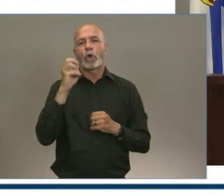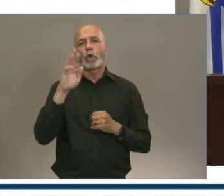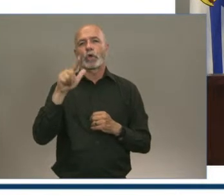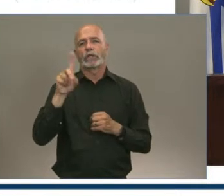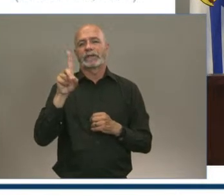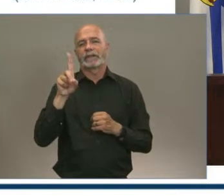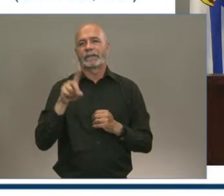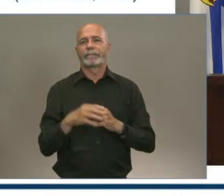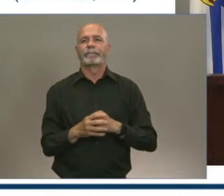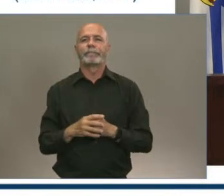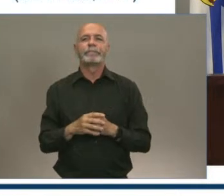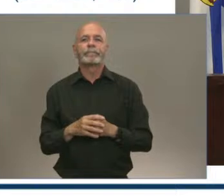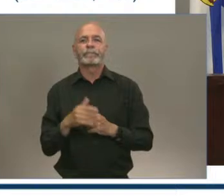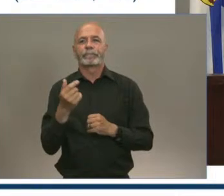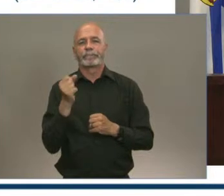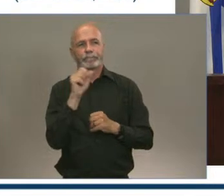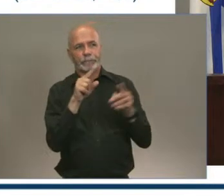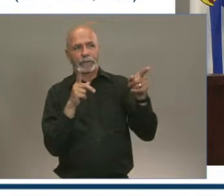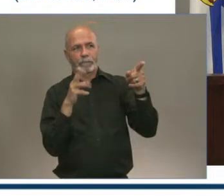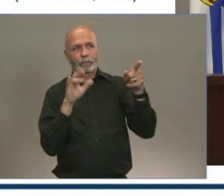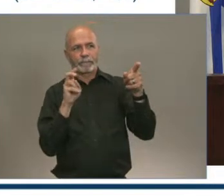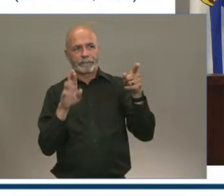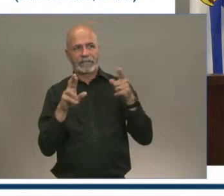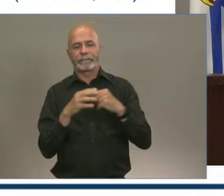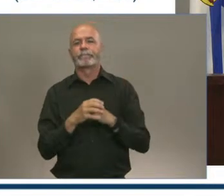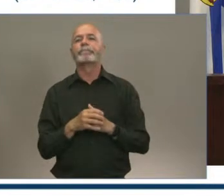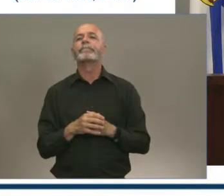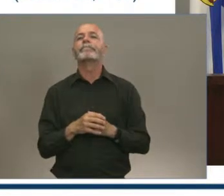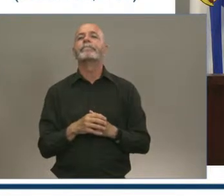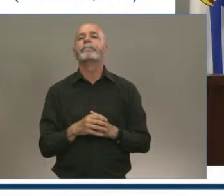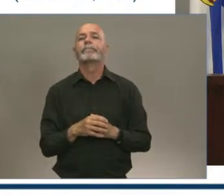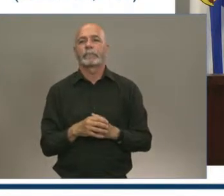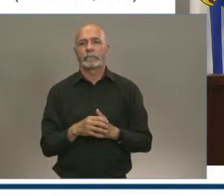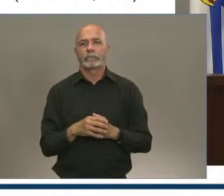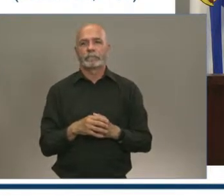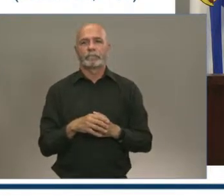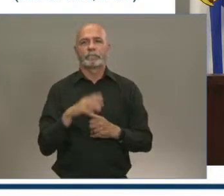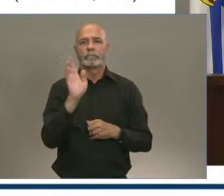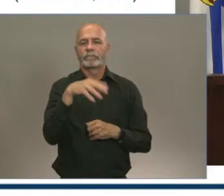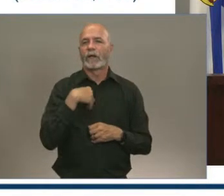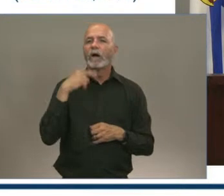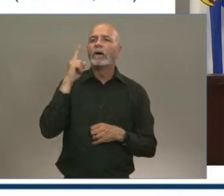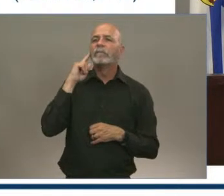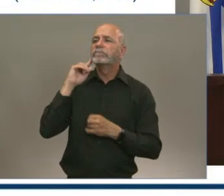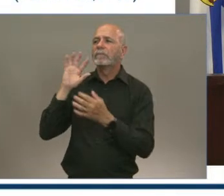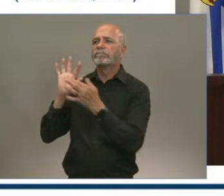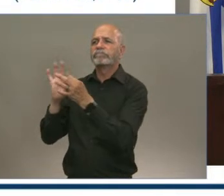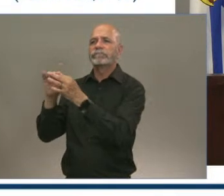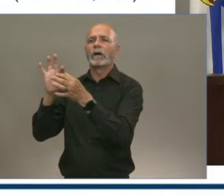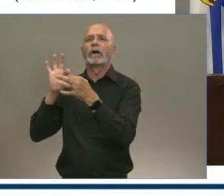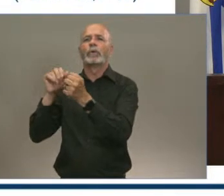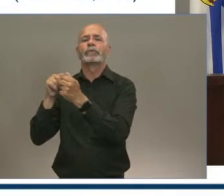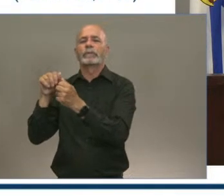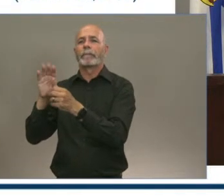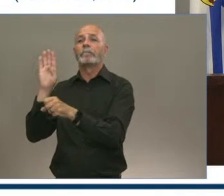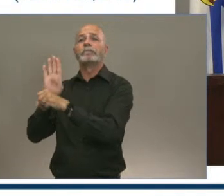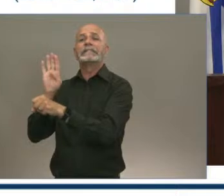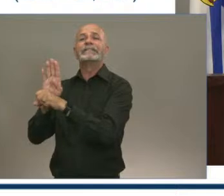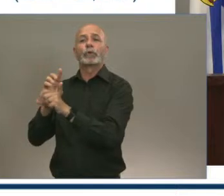question for the Premier. We've been told that a group of business people wrote you last week on